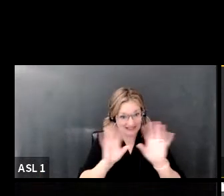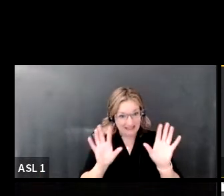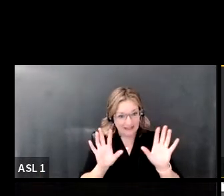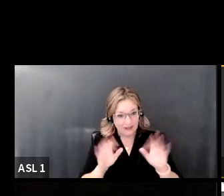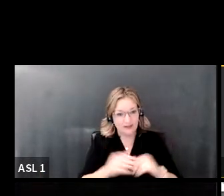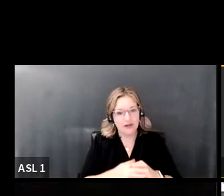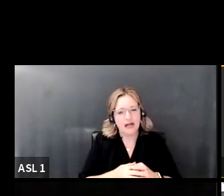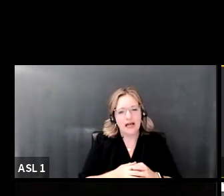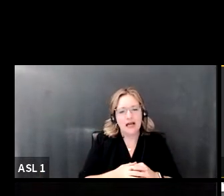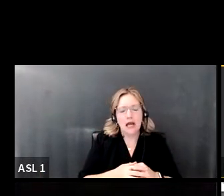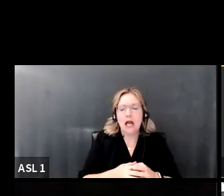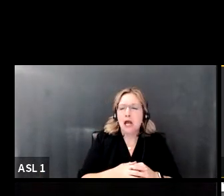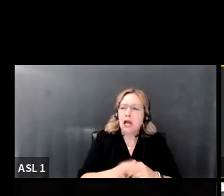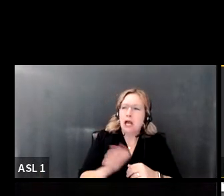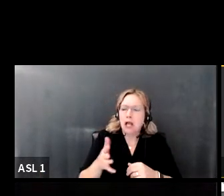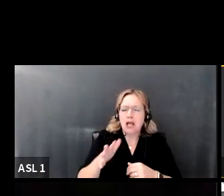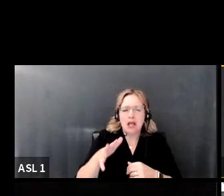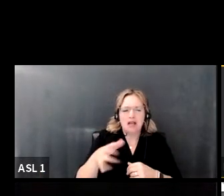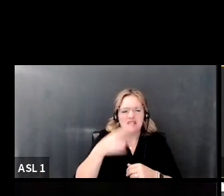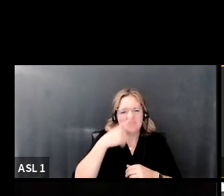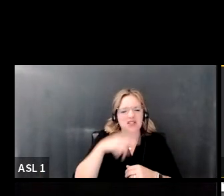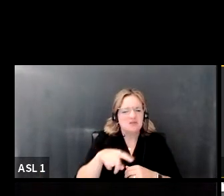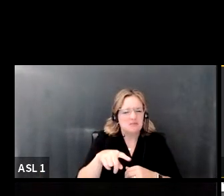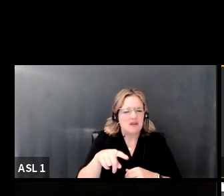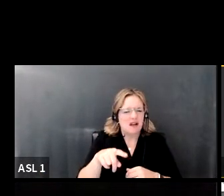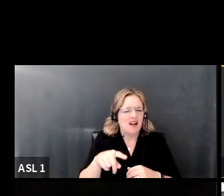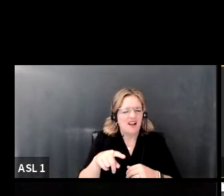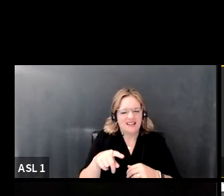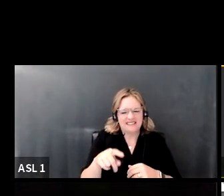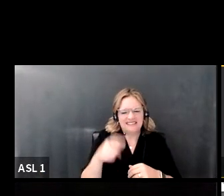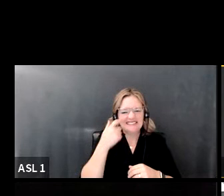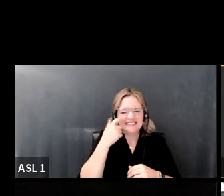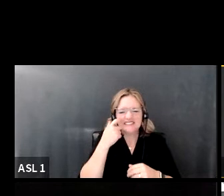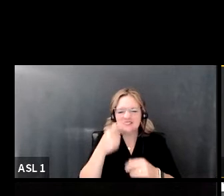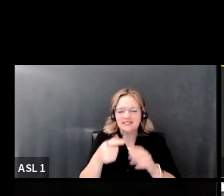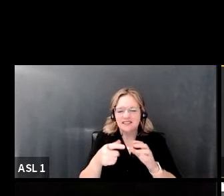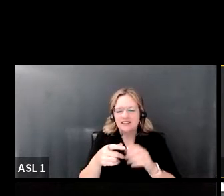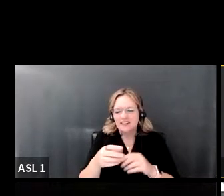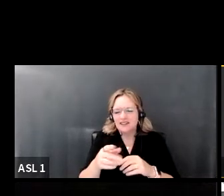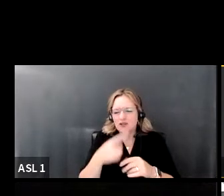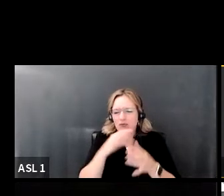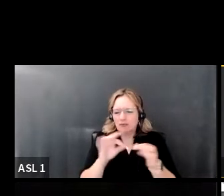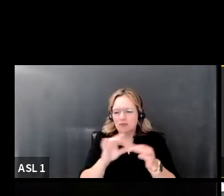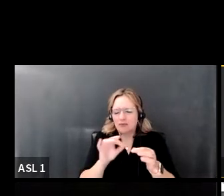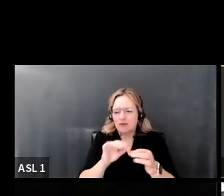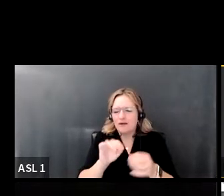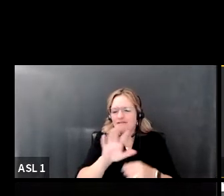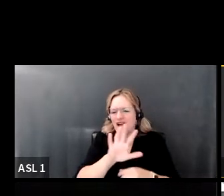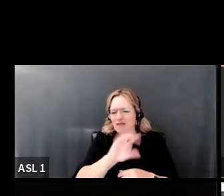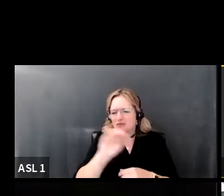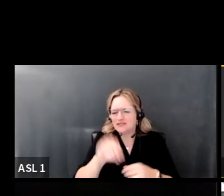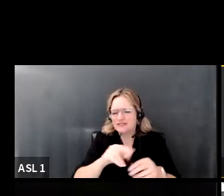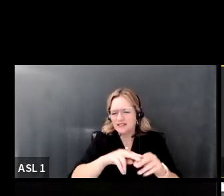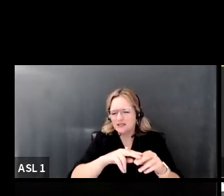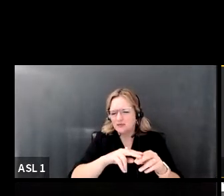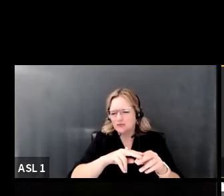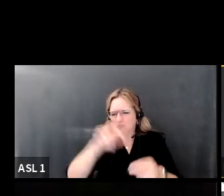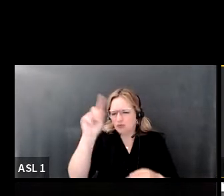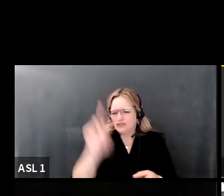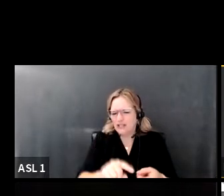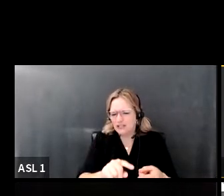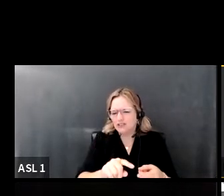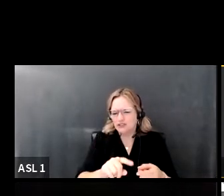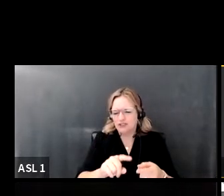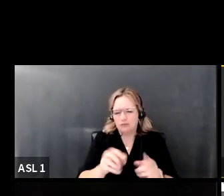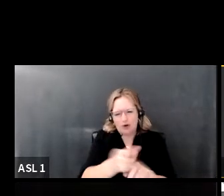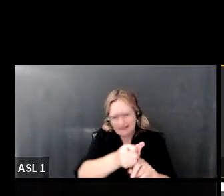monday it wouldn't be too much trouble to provide what an estimate of that 5 reduction would be one